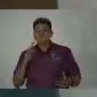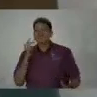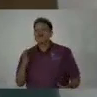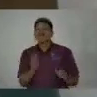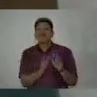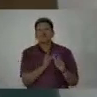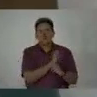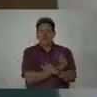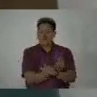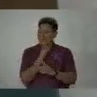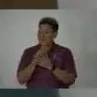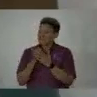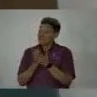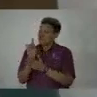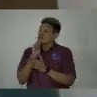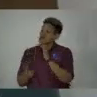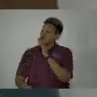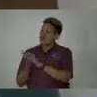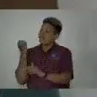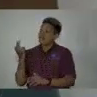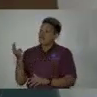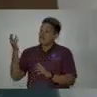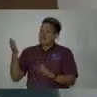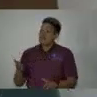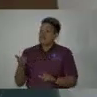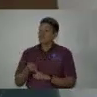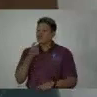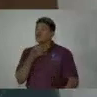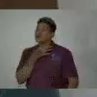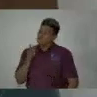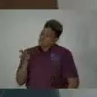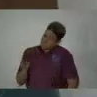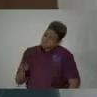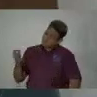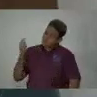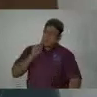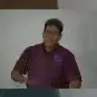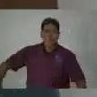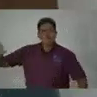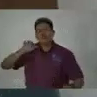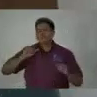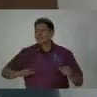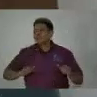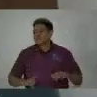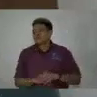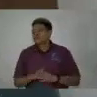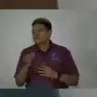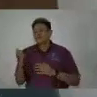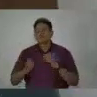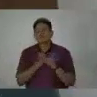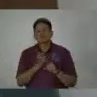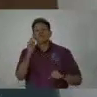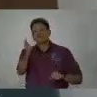Licensing Authority rightfully revoked the firearm of the person in question, as they do for everybody. A few years